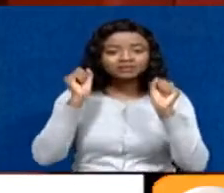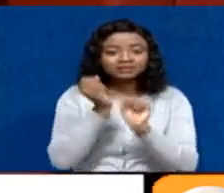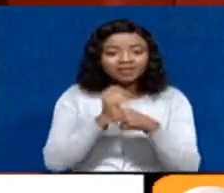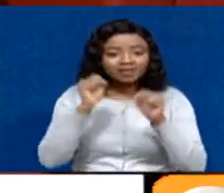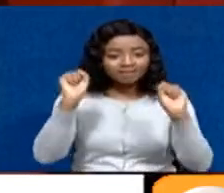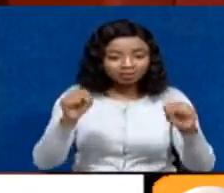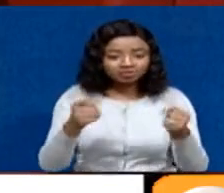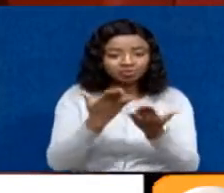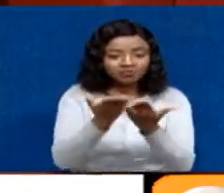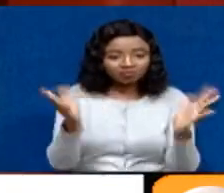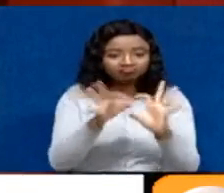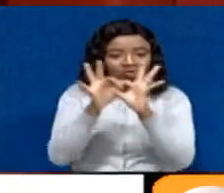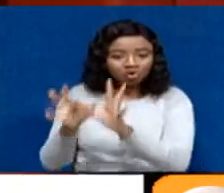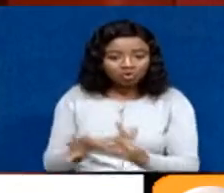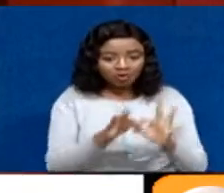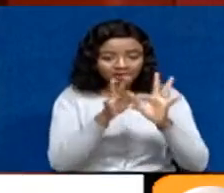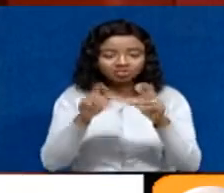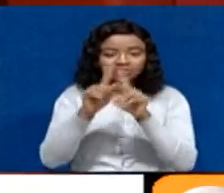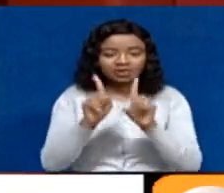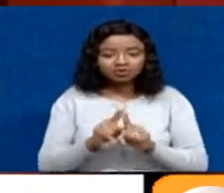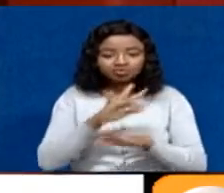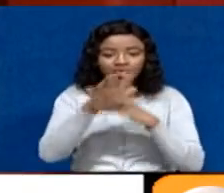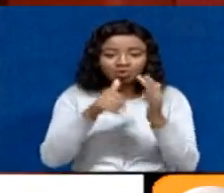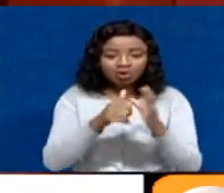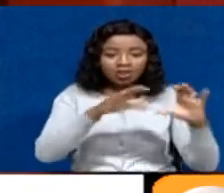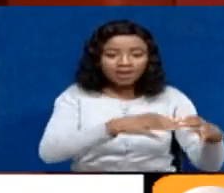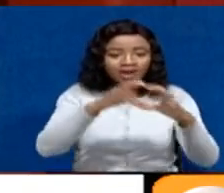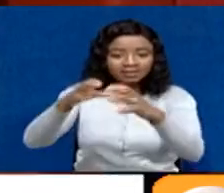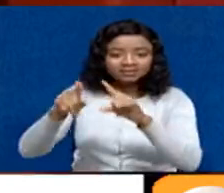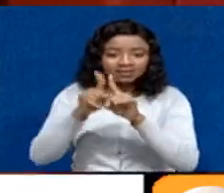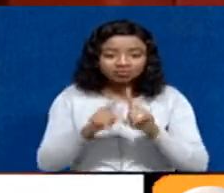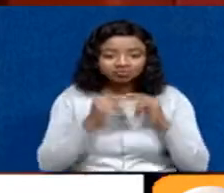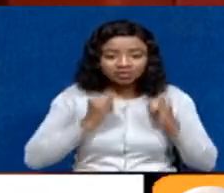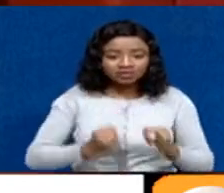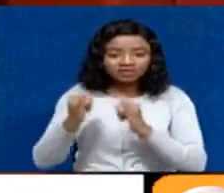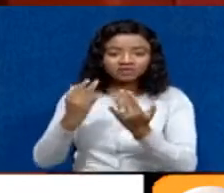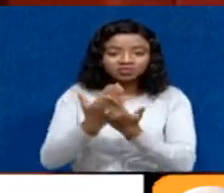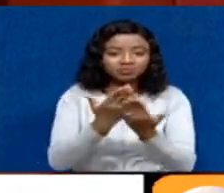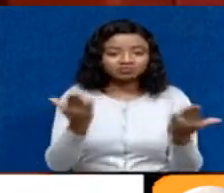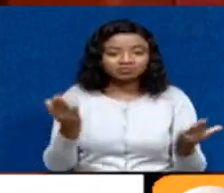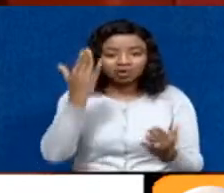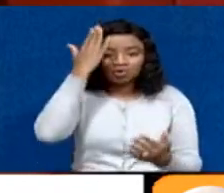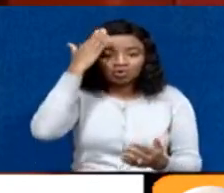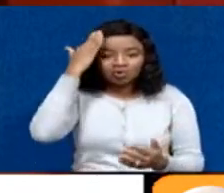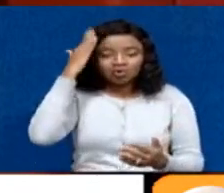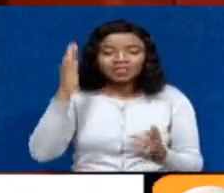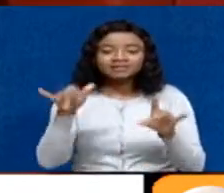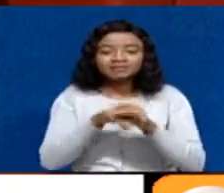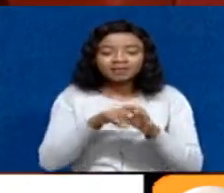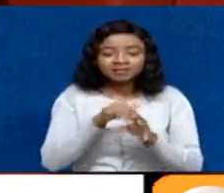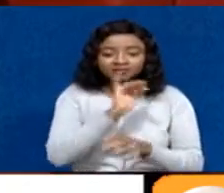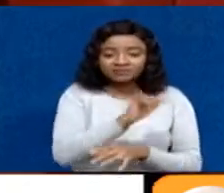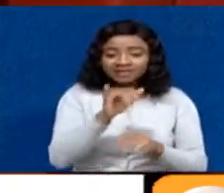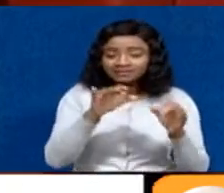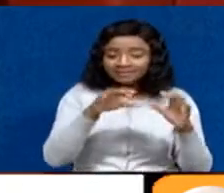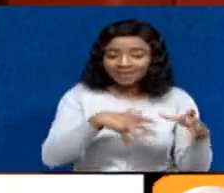every party and every individual who is a member of a party which forms part of that coalition